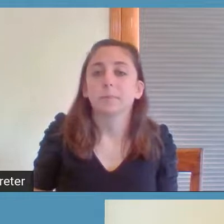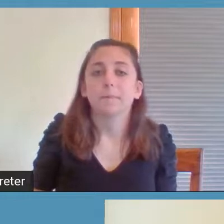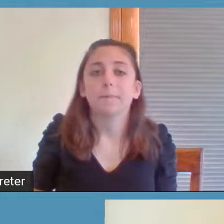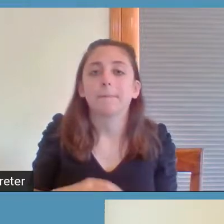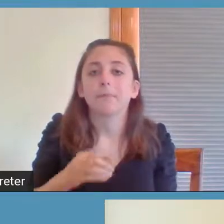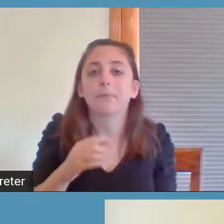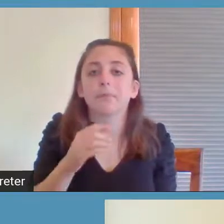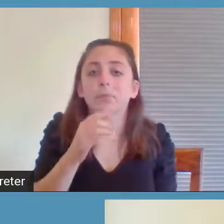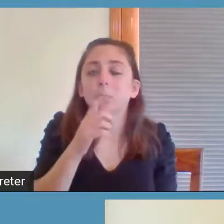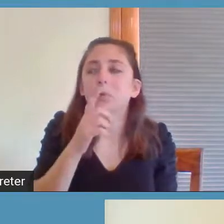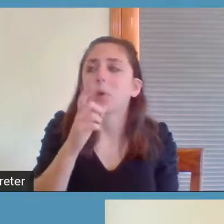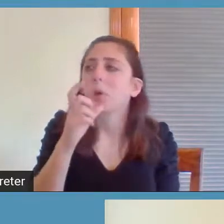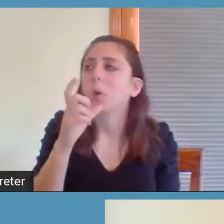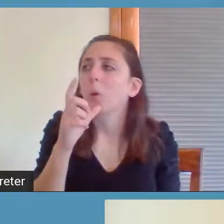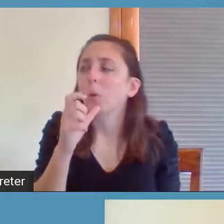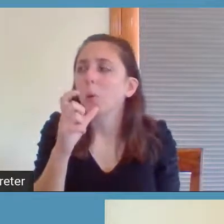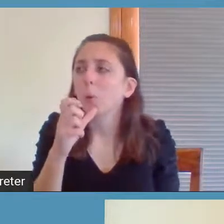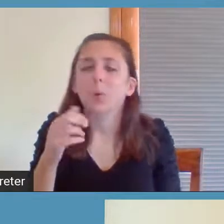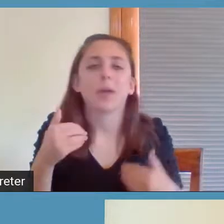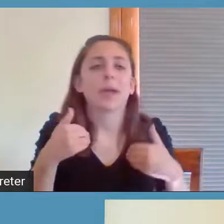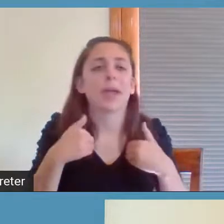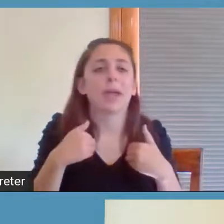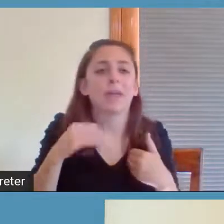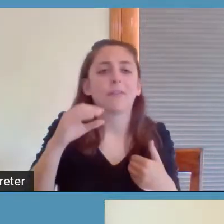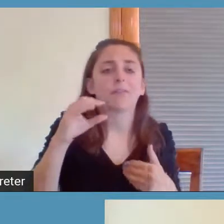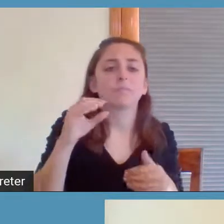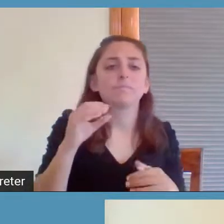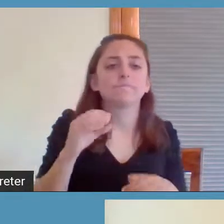who owns the rights to the content that you're doing? Is it the